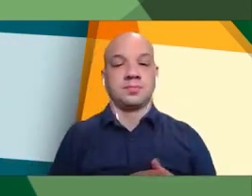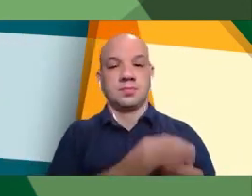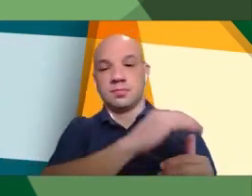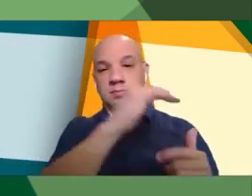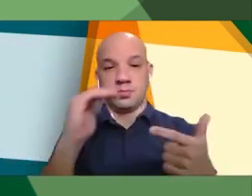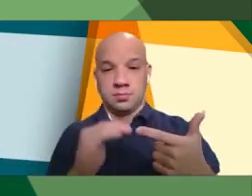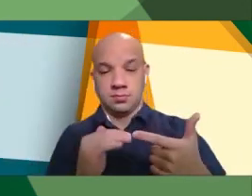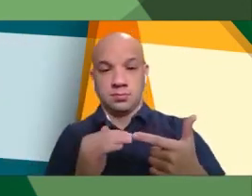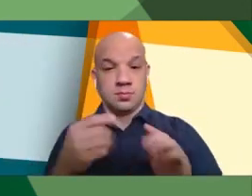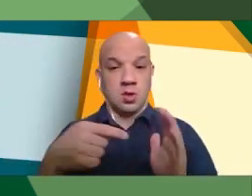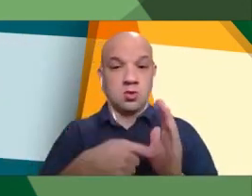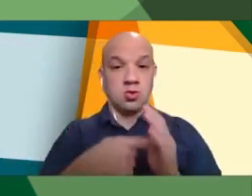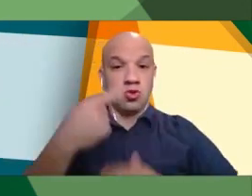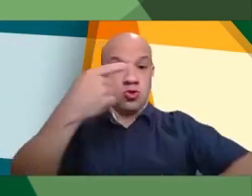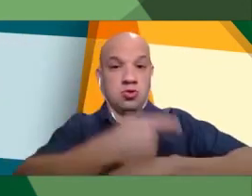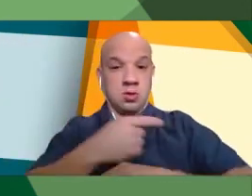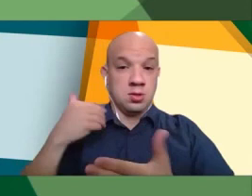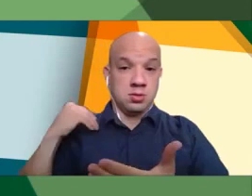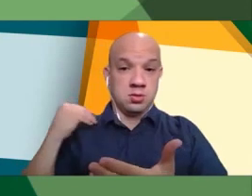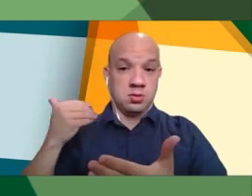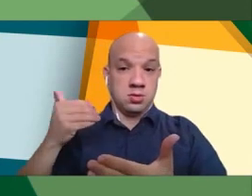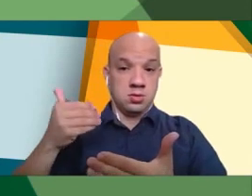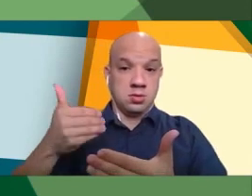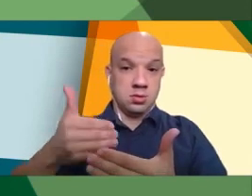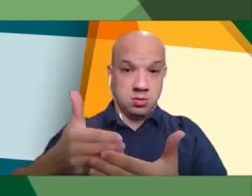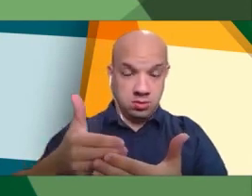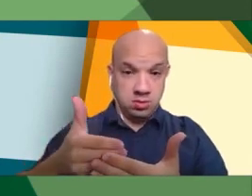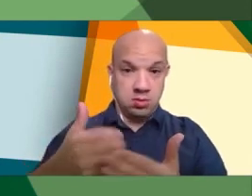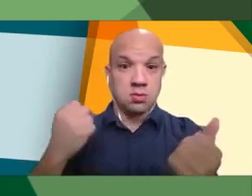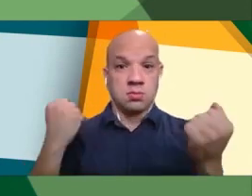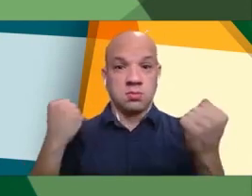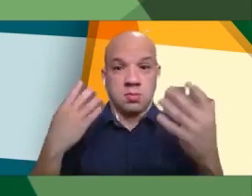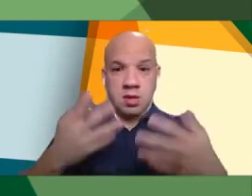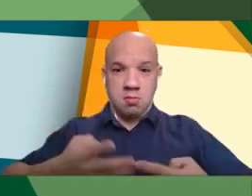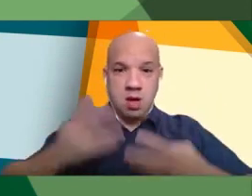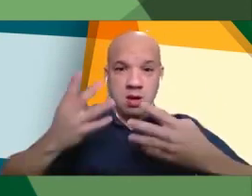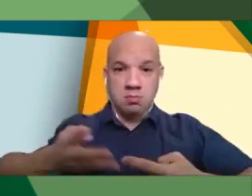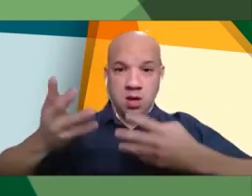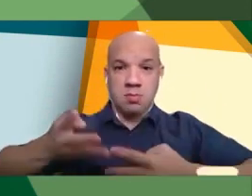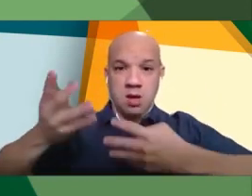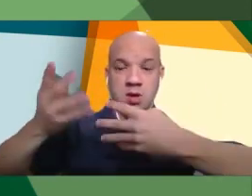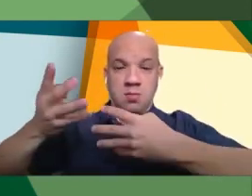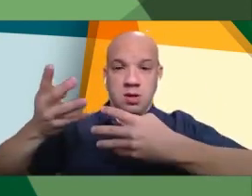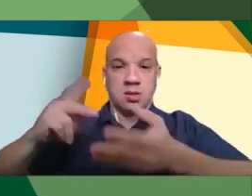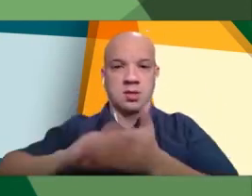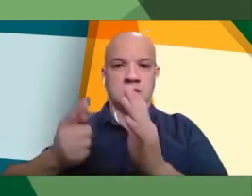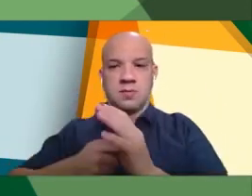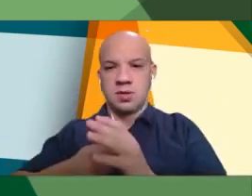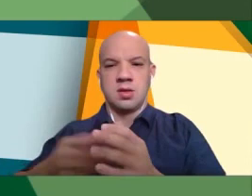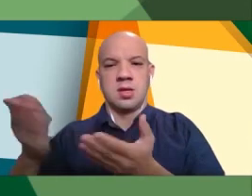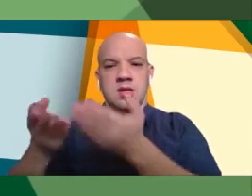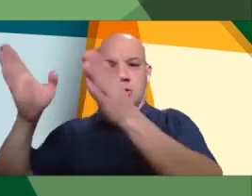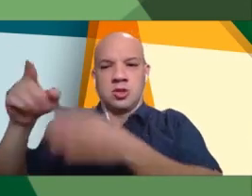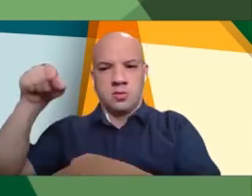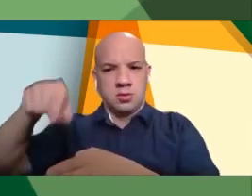As the due date time draws near, heavy traffic on the web server may cause delays. Plan ahead